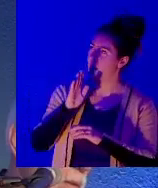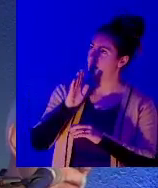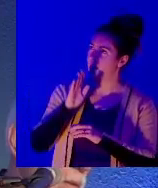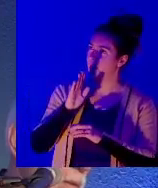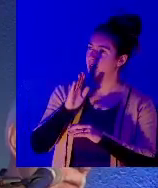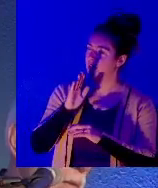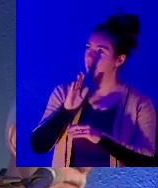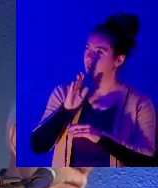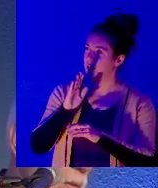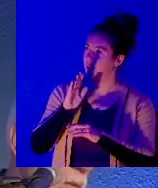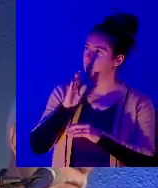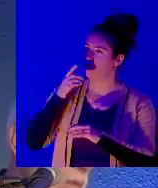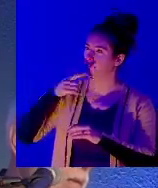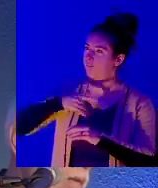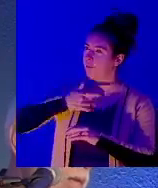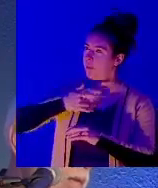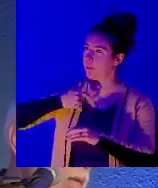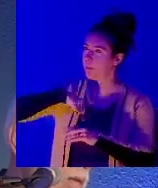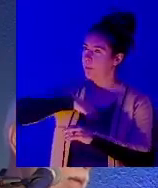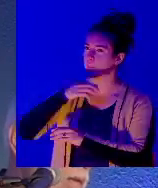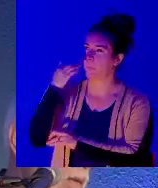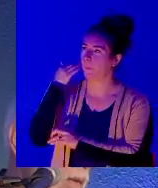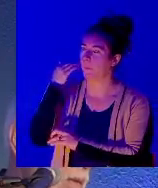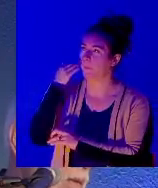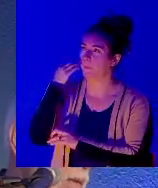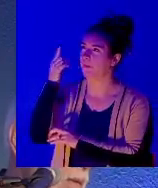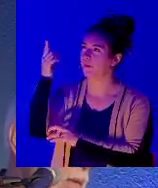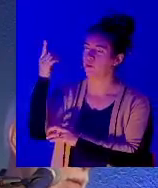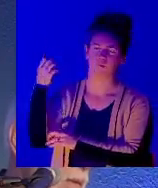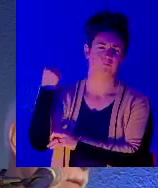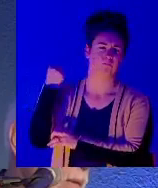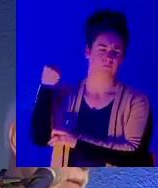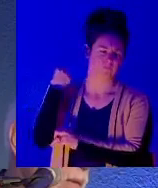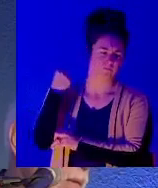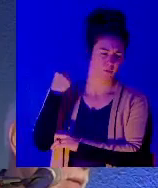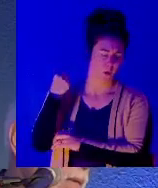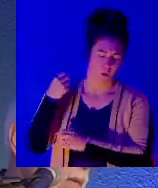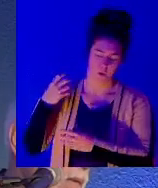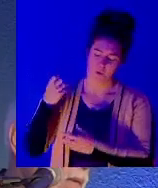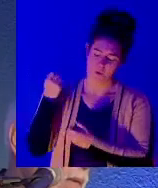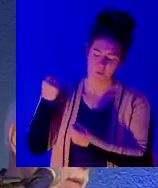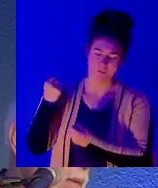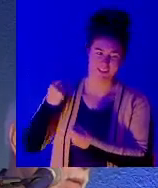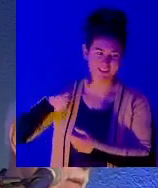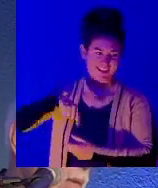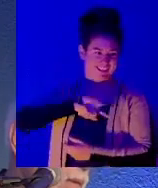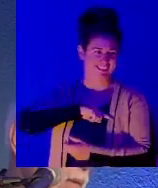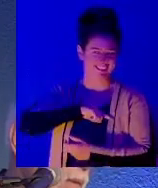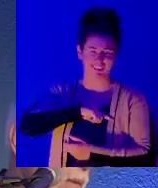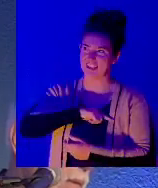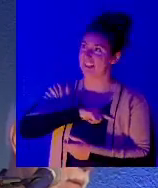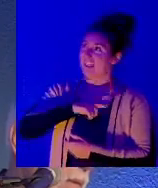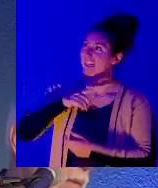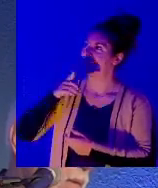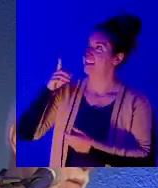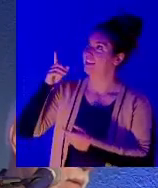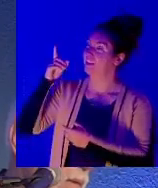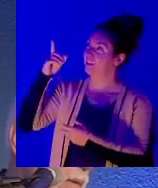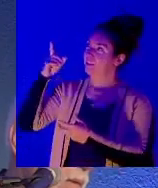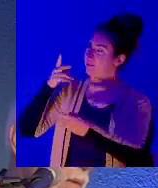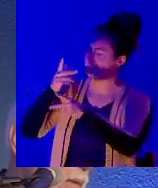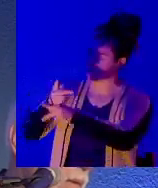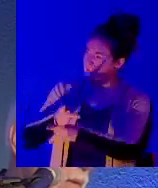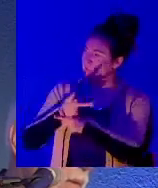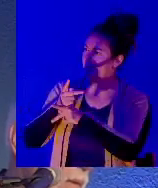God, that you have us and you're going to take care of our every need, Lord God. You are so worthy,